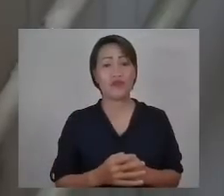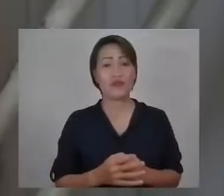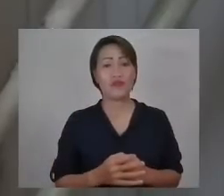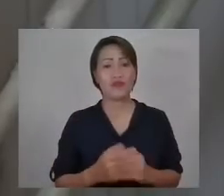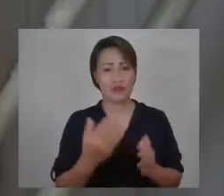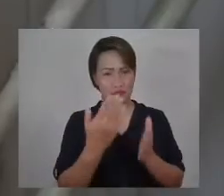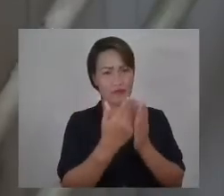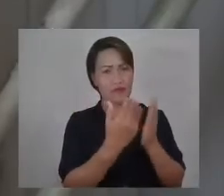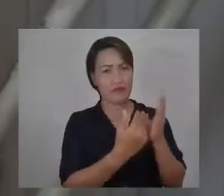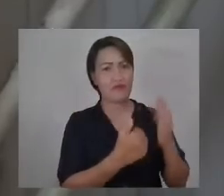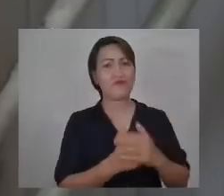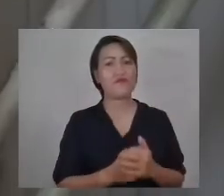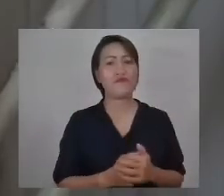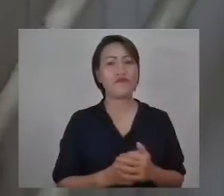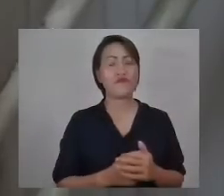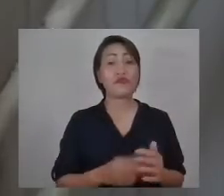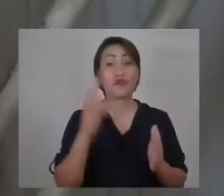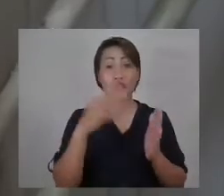In 2017,